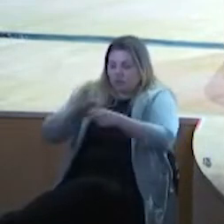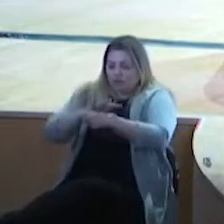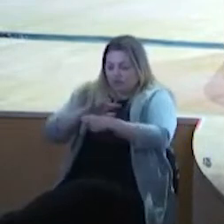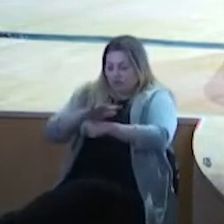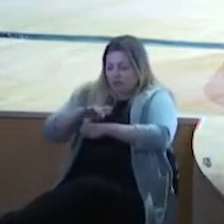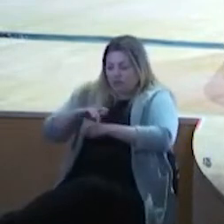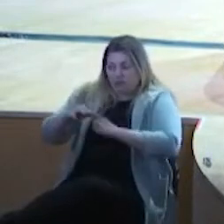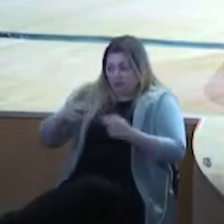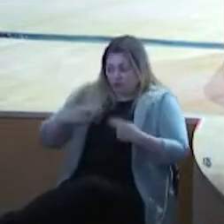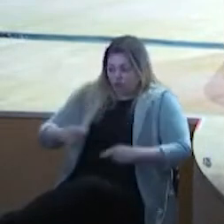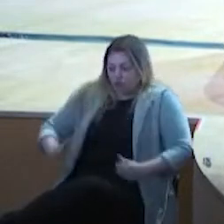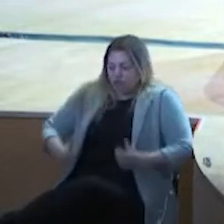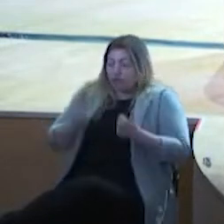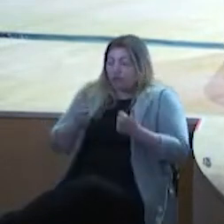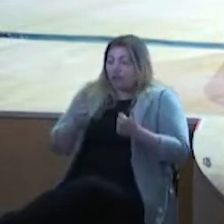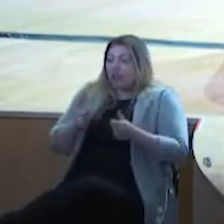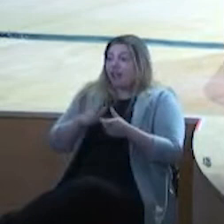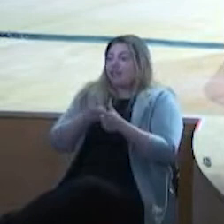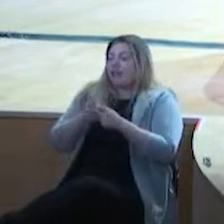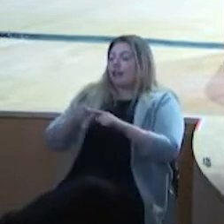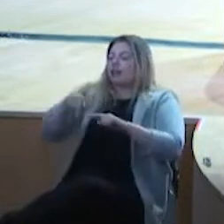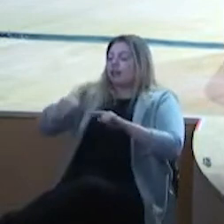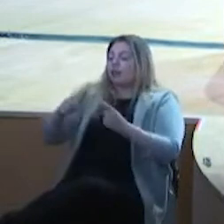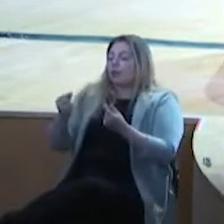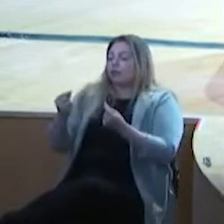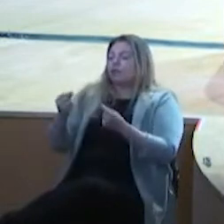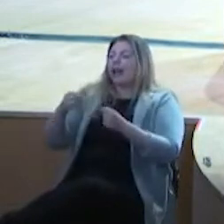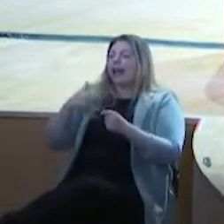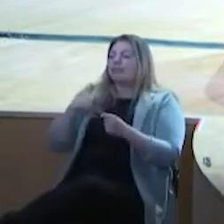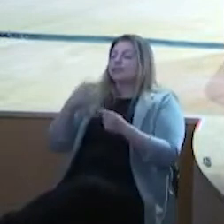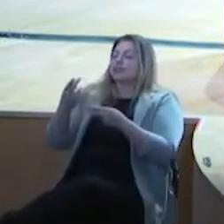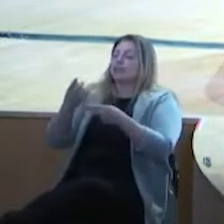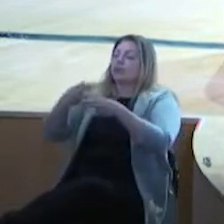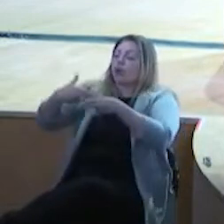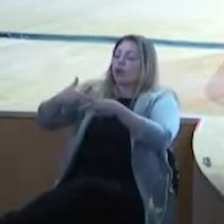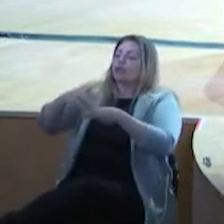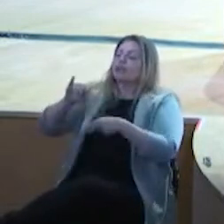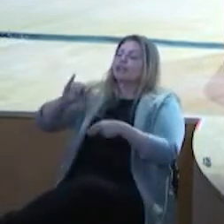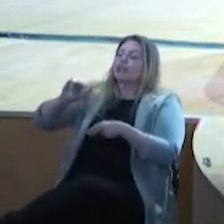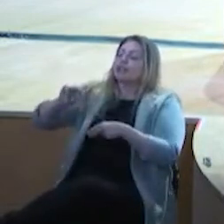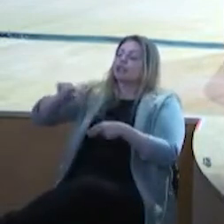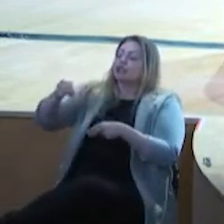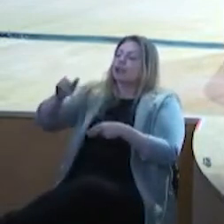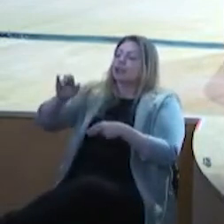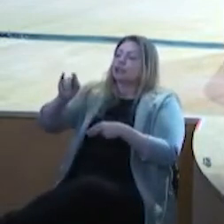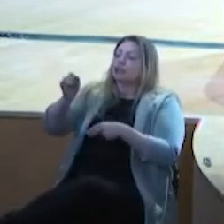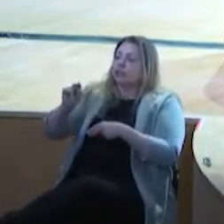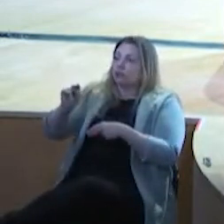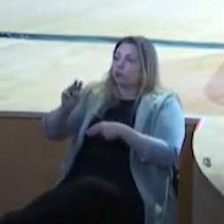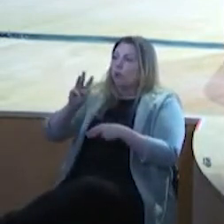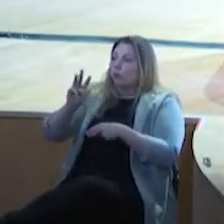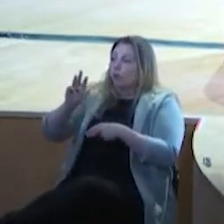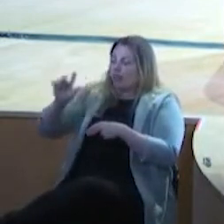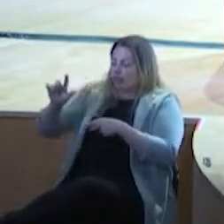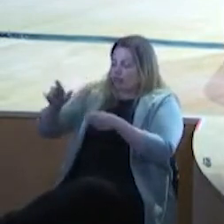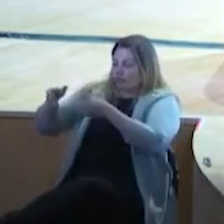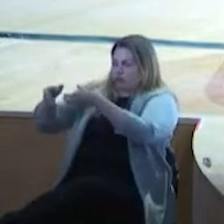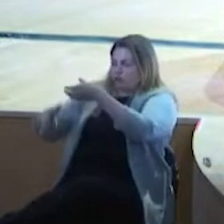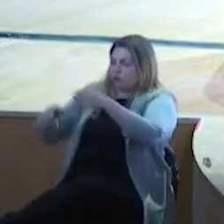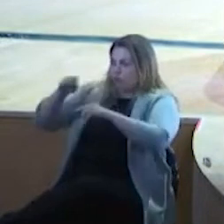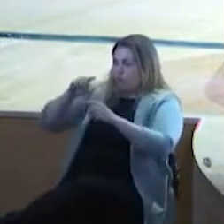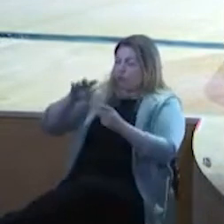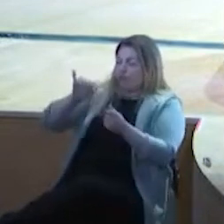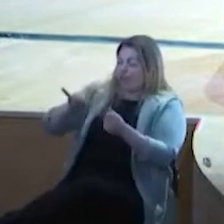the earth through something known as injection wells. And prior to injection